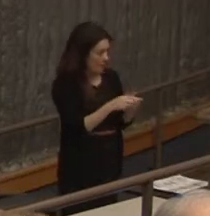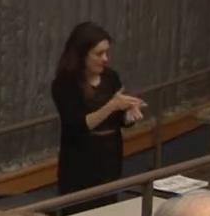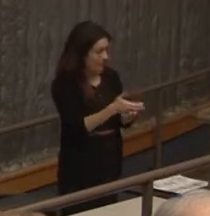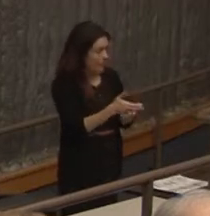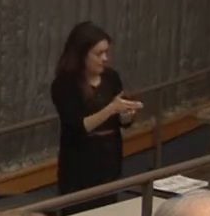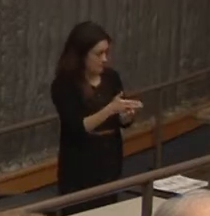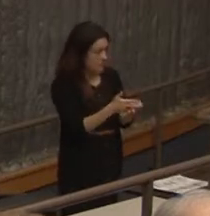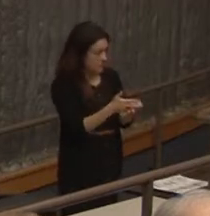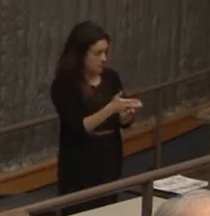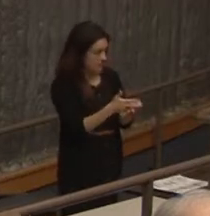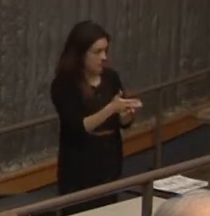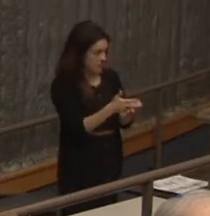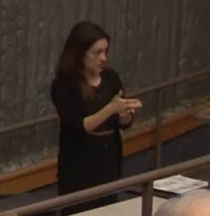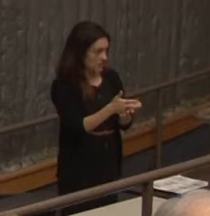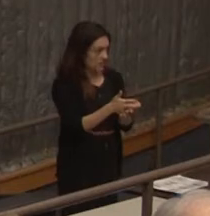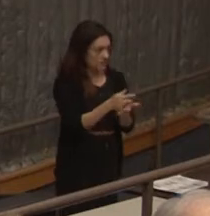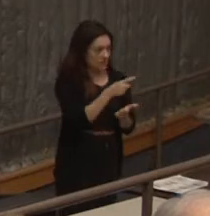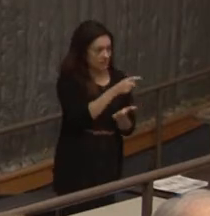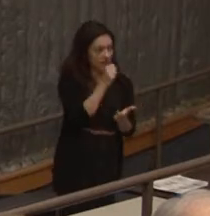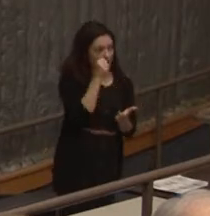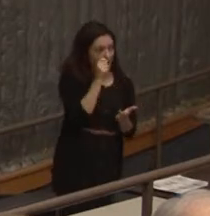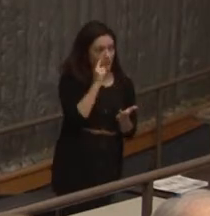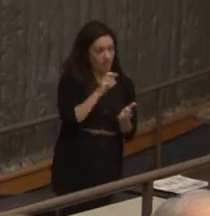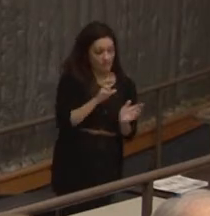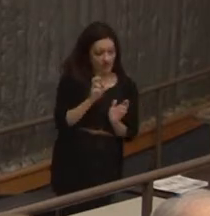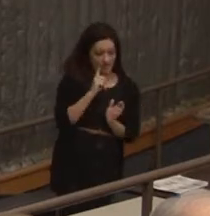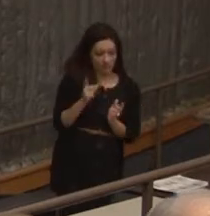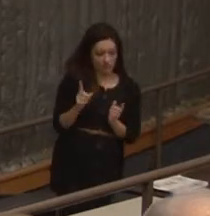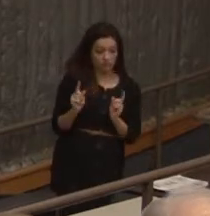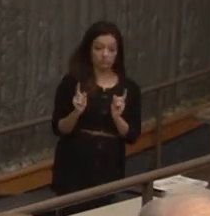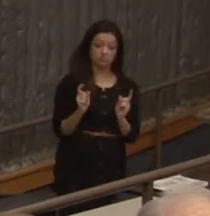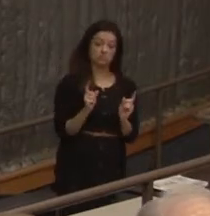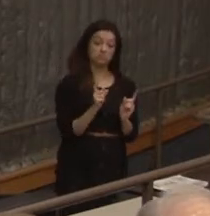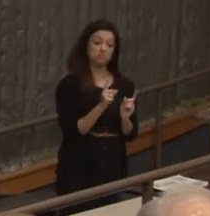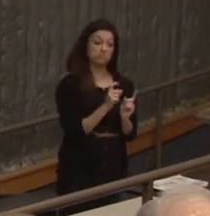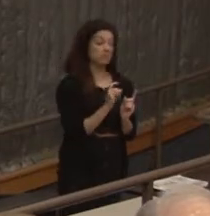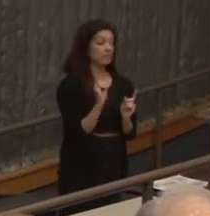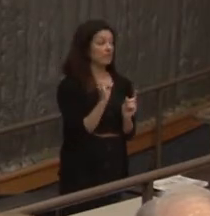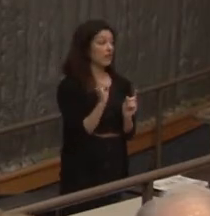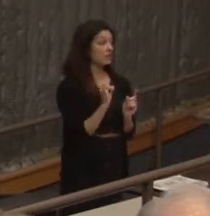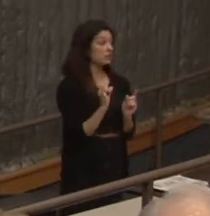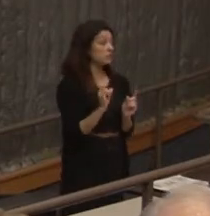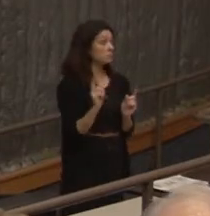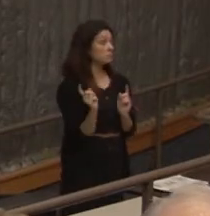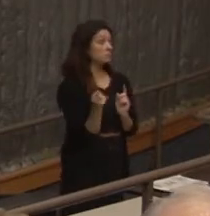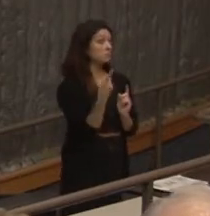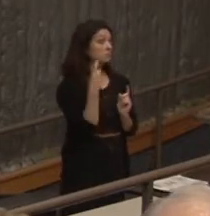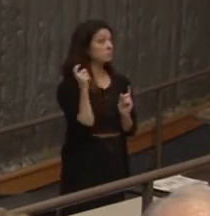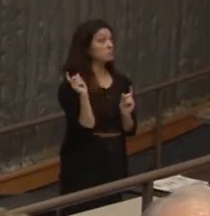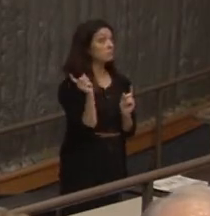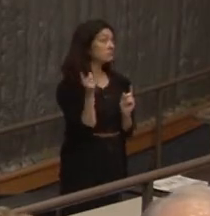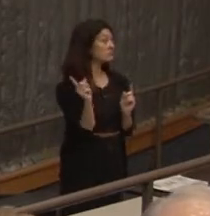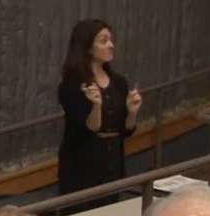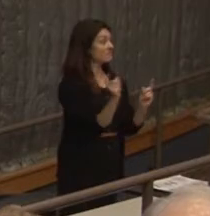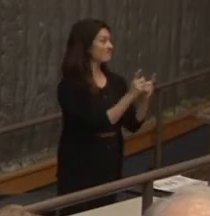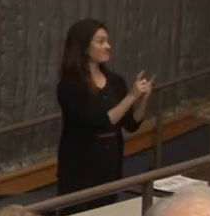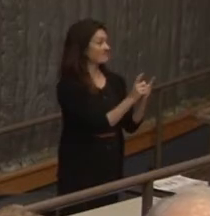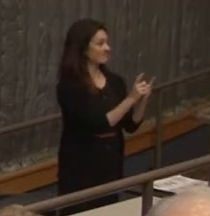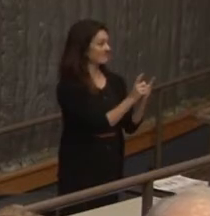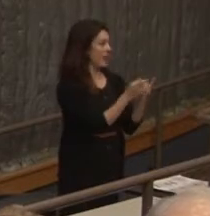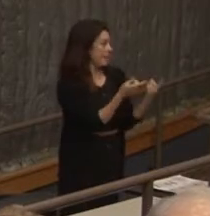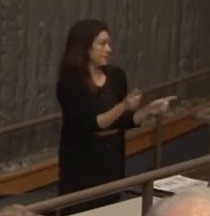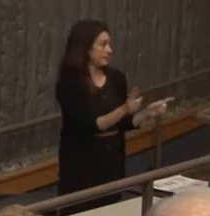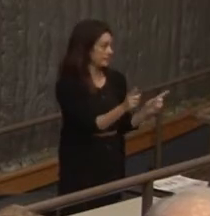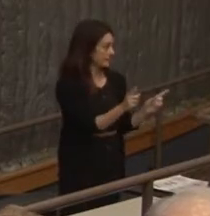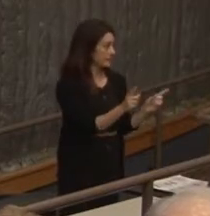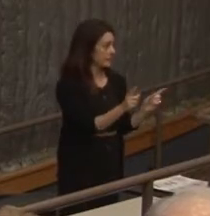is going to be standing over there, and you just walk over there as if you're just walking around," which is exactly what he did, fell out